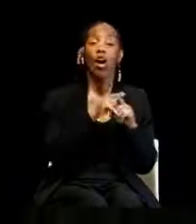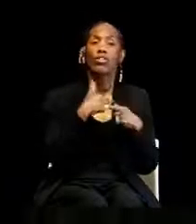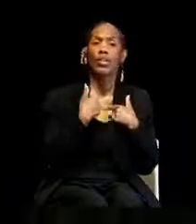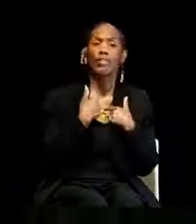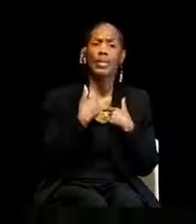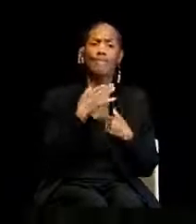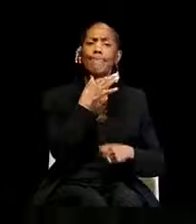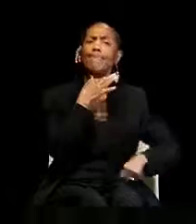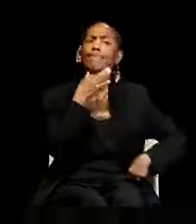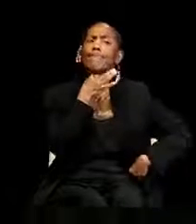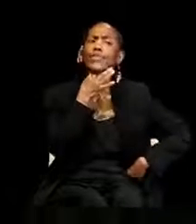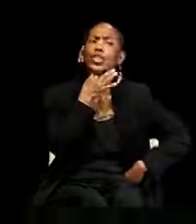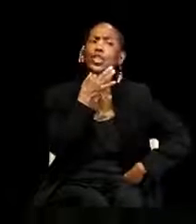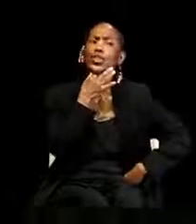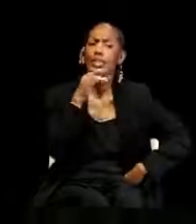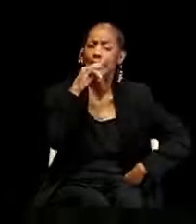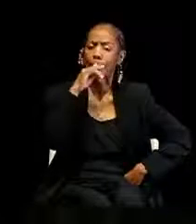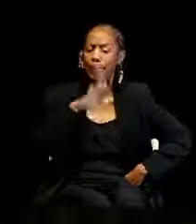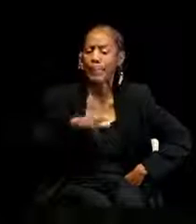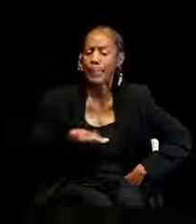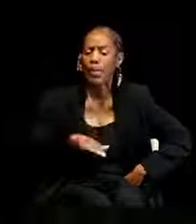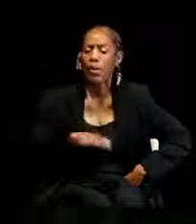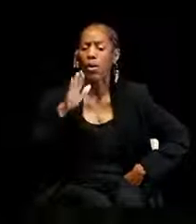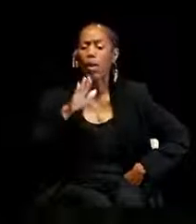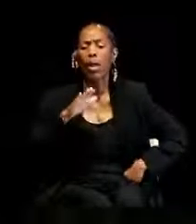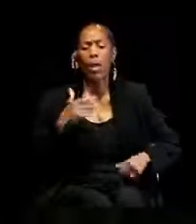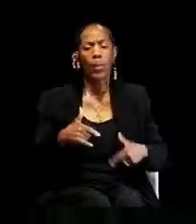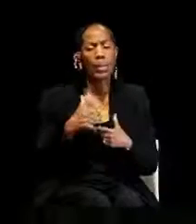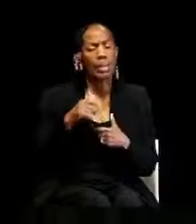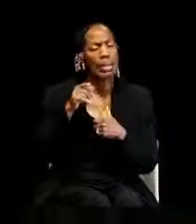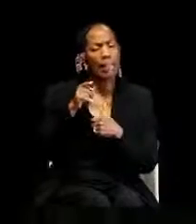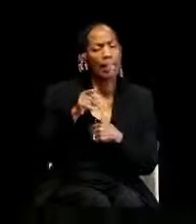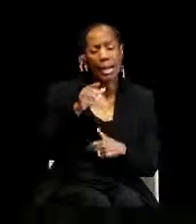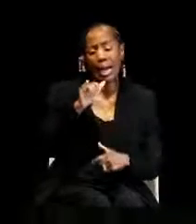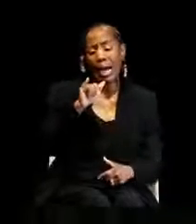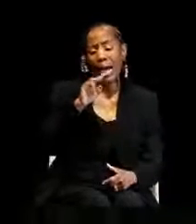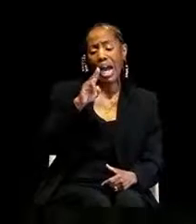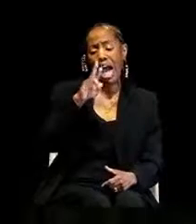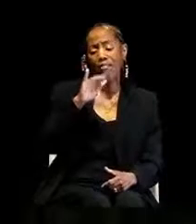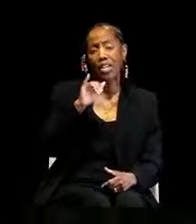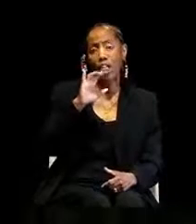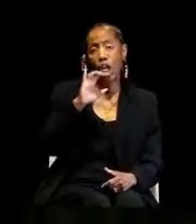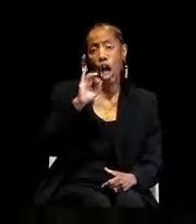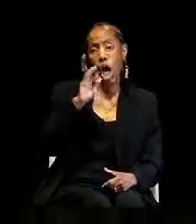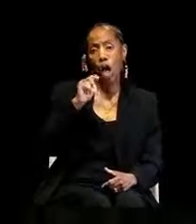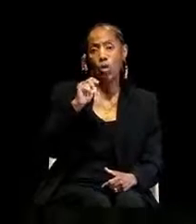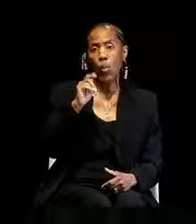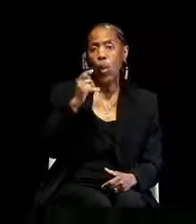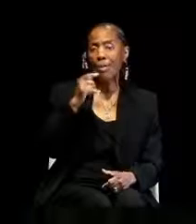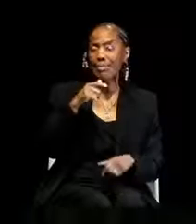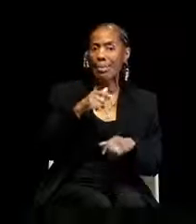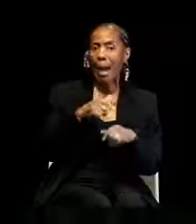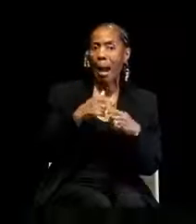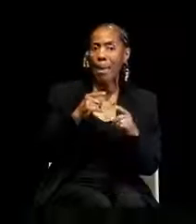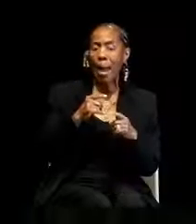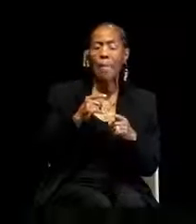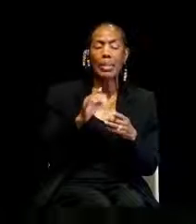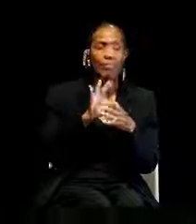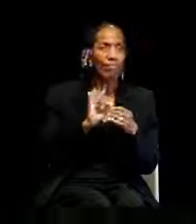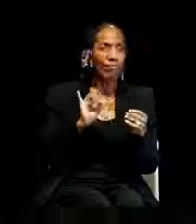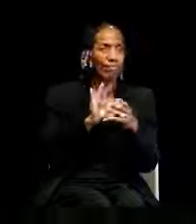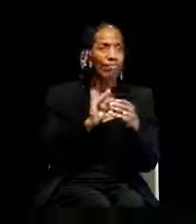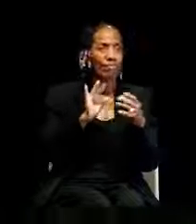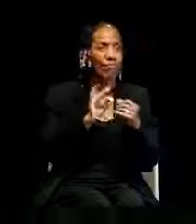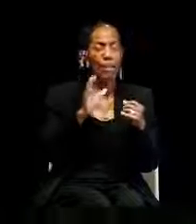very curious too. When we lived in Ivory Coast, one time my mom was telling me this story. She